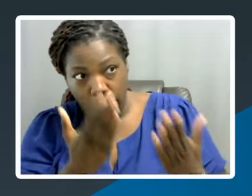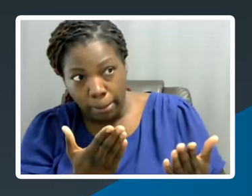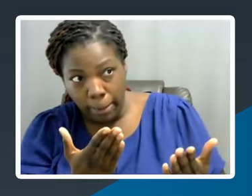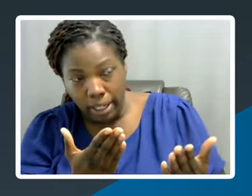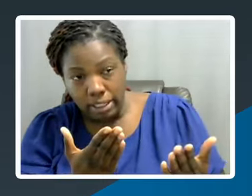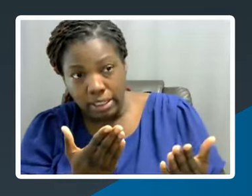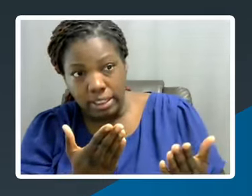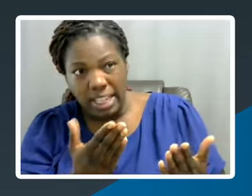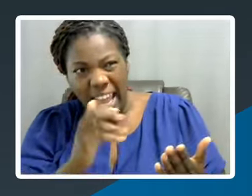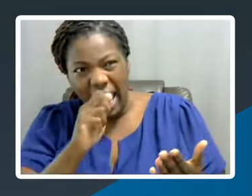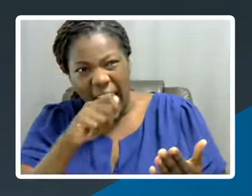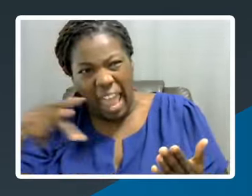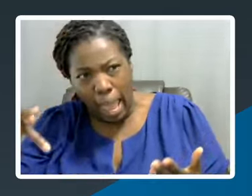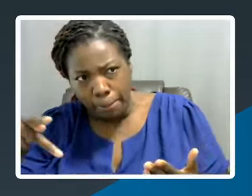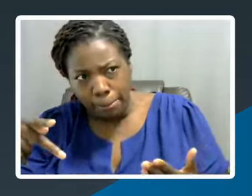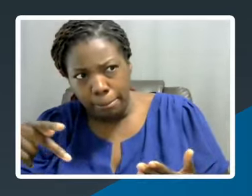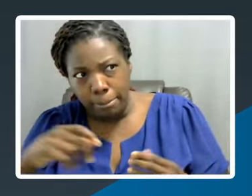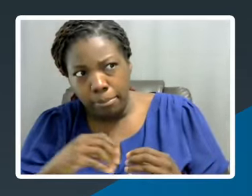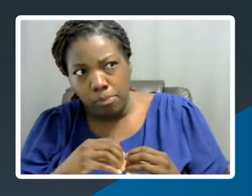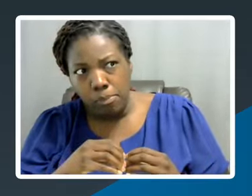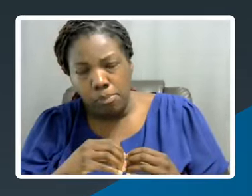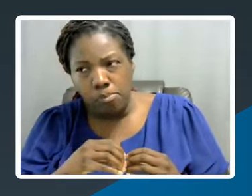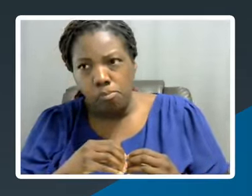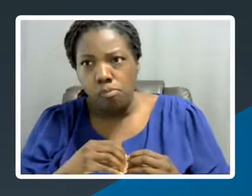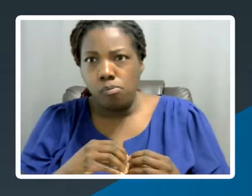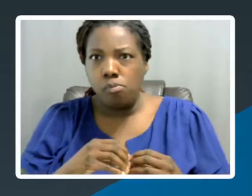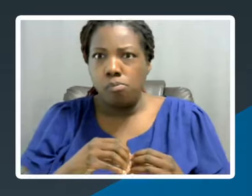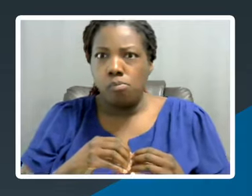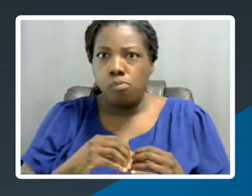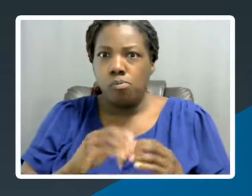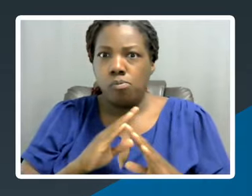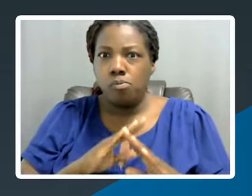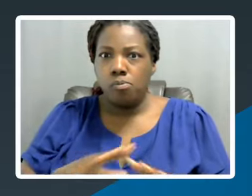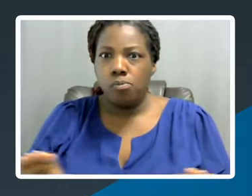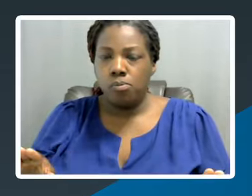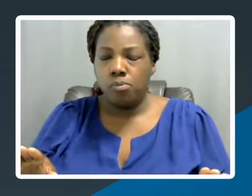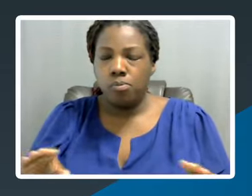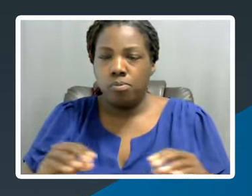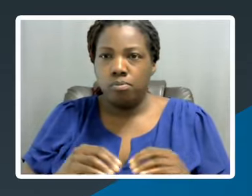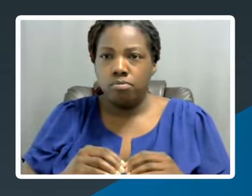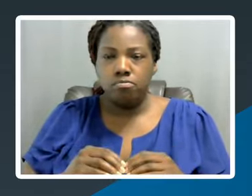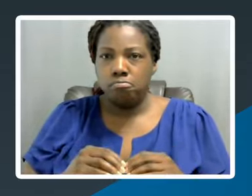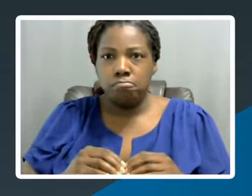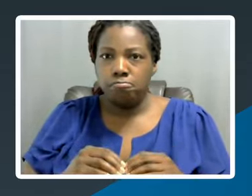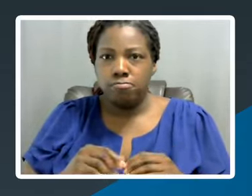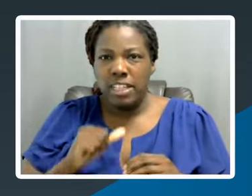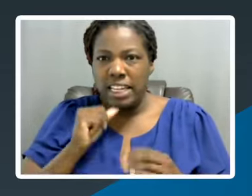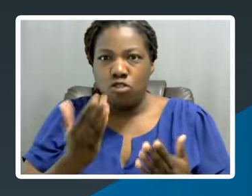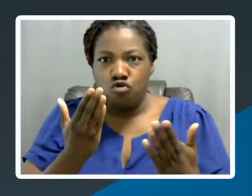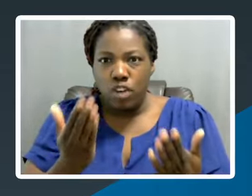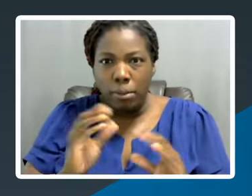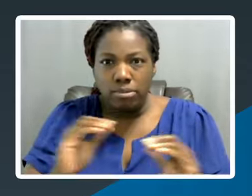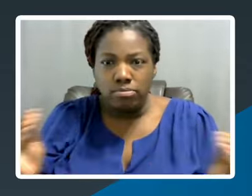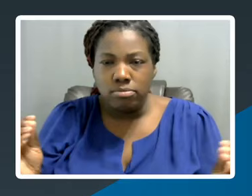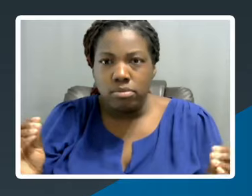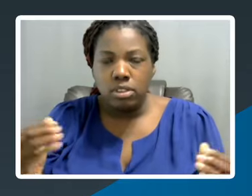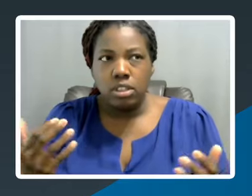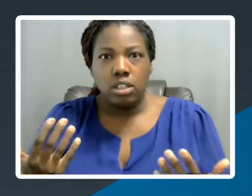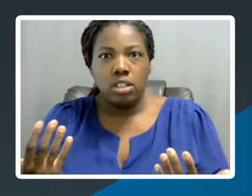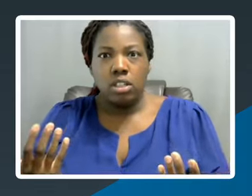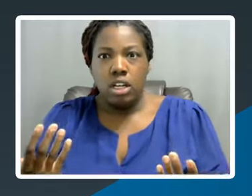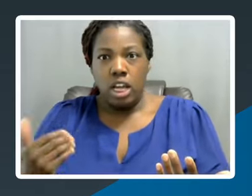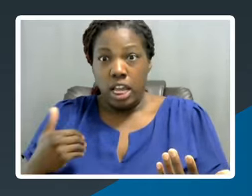apps to your kids? And it was silent. They weren't recommending. And so I said, where are young people,